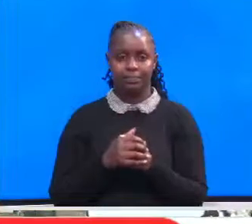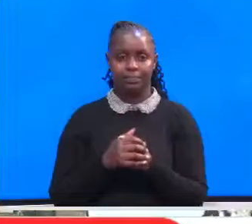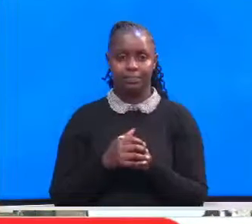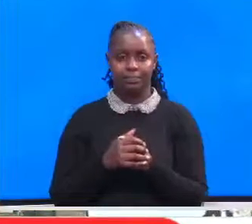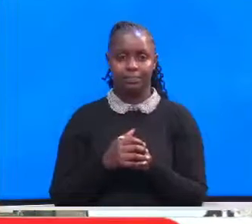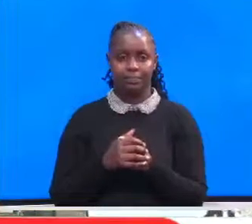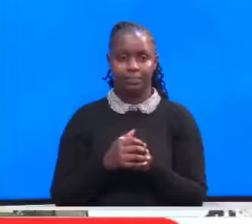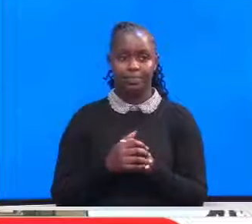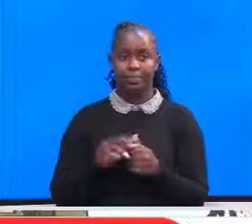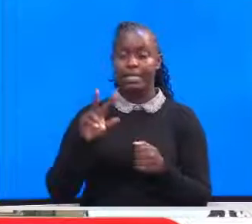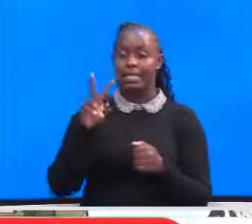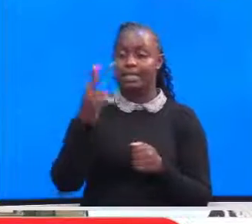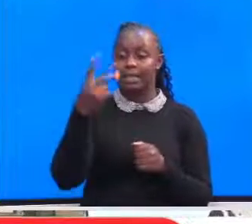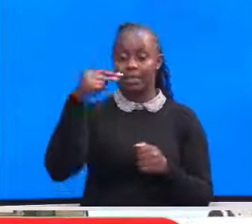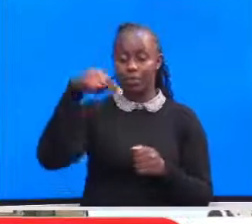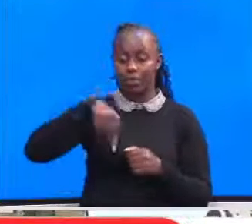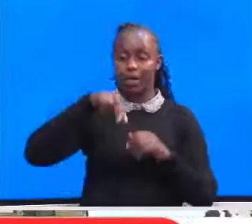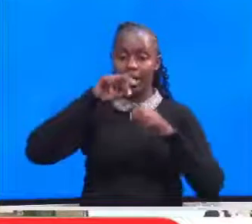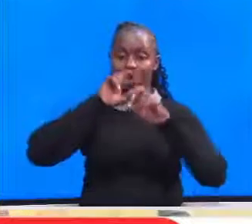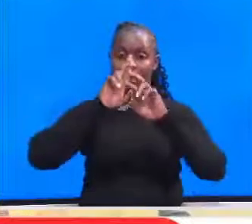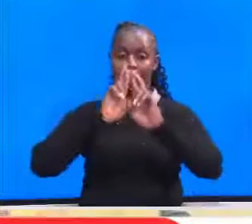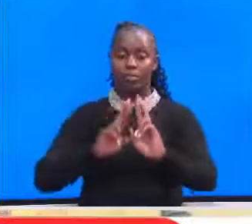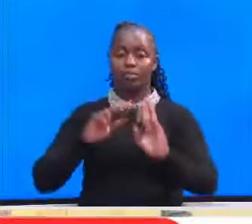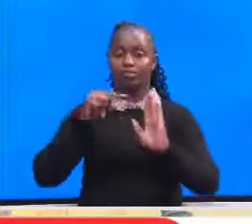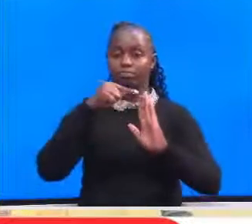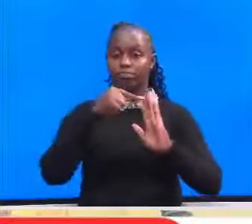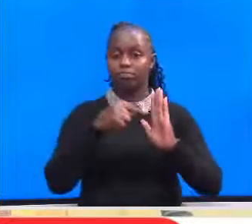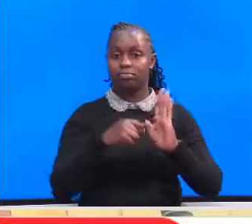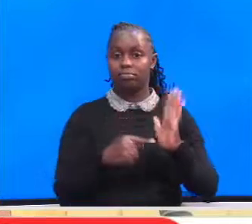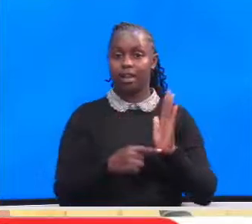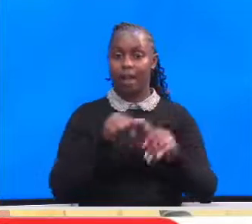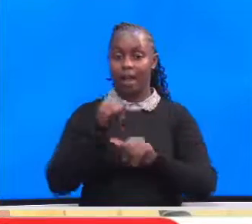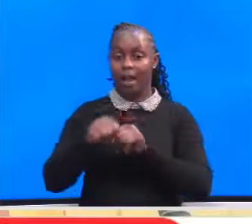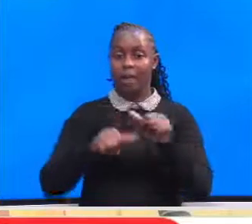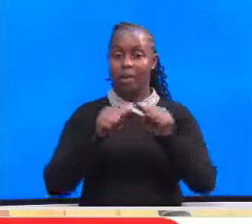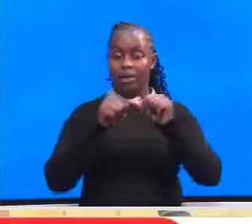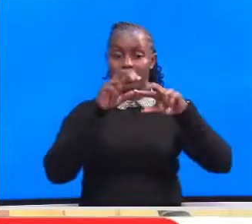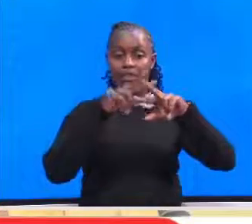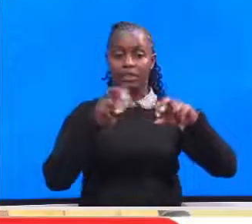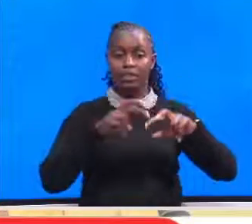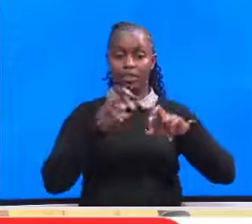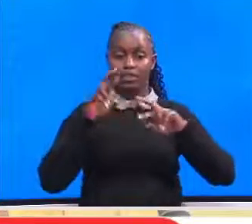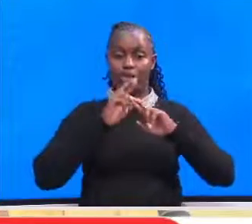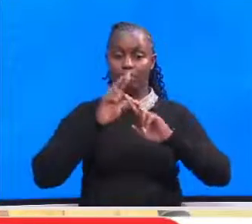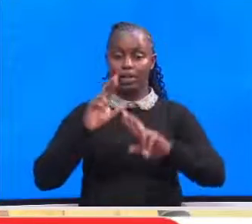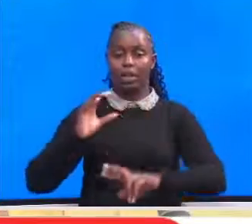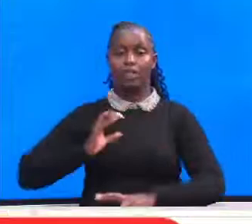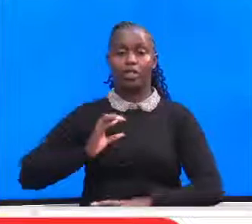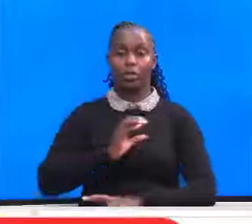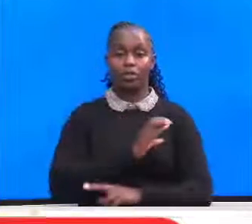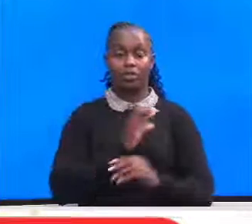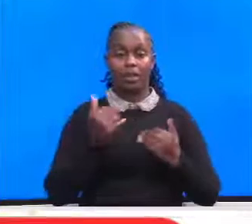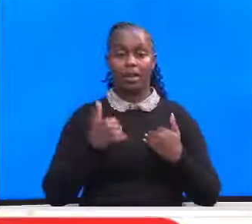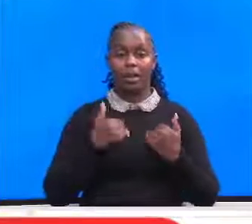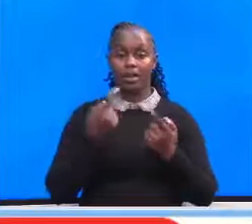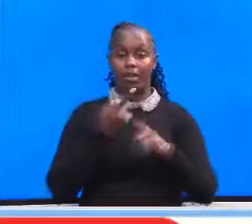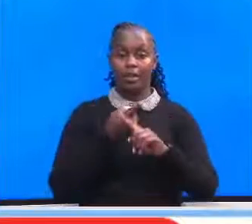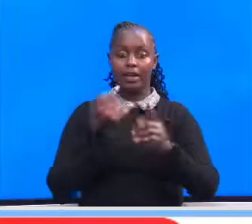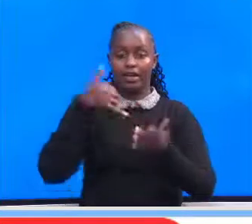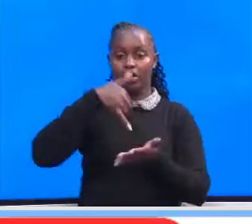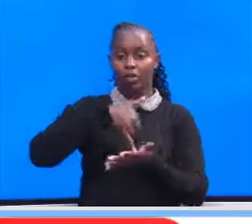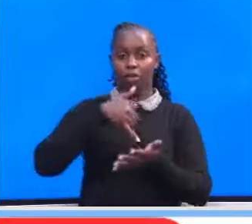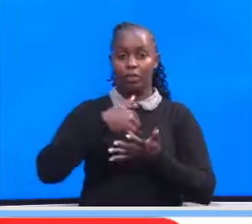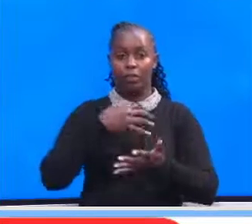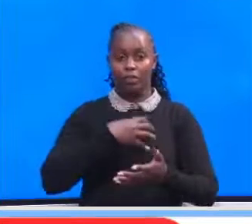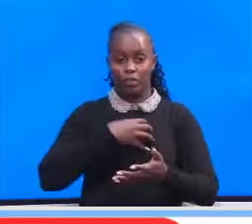In its second quarterly report that details the body's investigations reports, the commission has listed individuals, among them former governors,